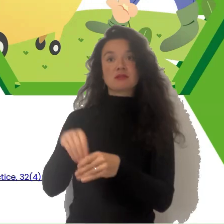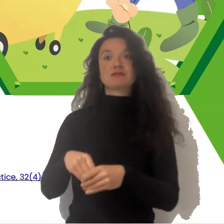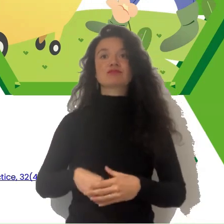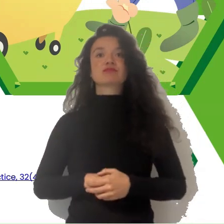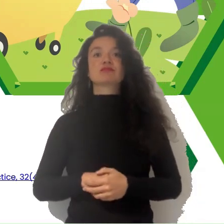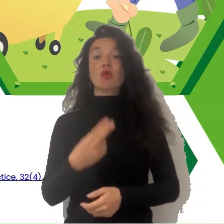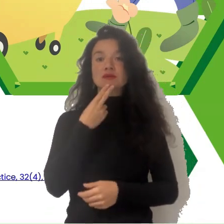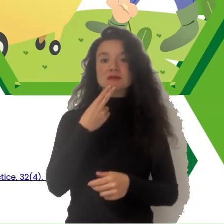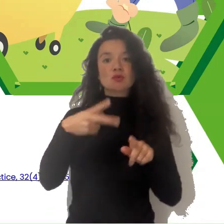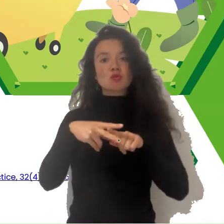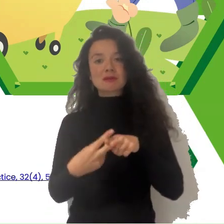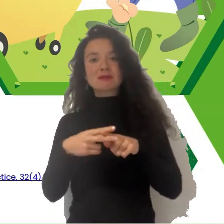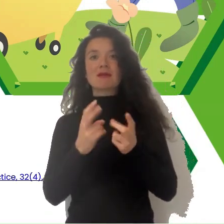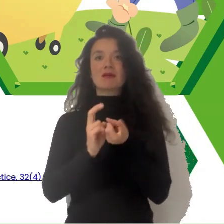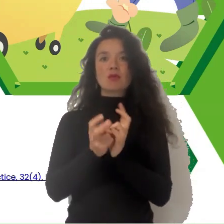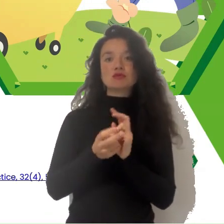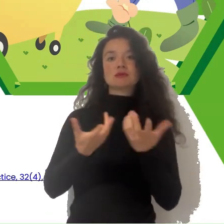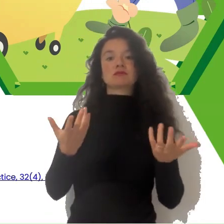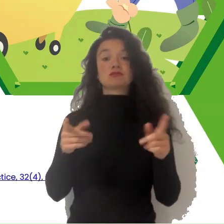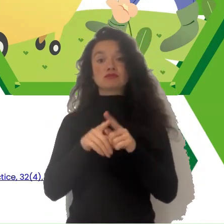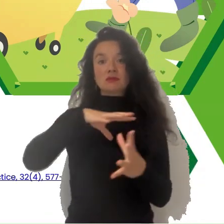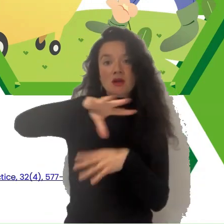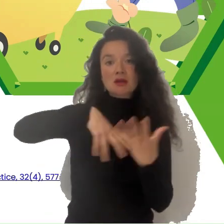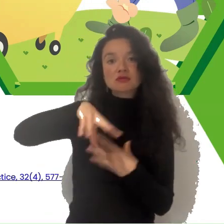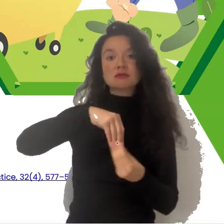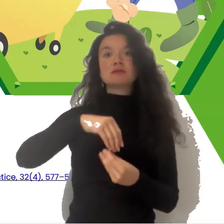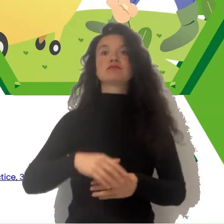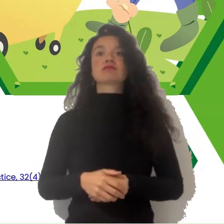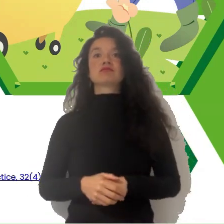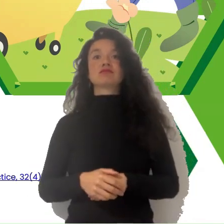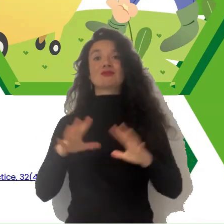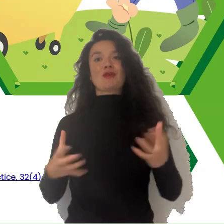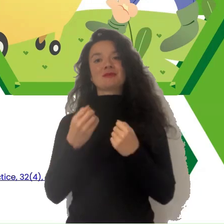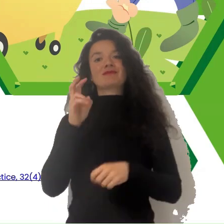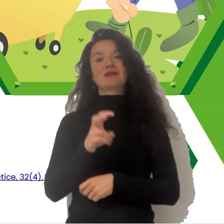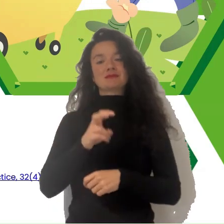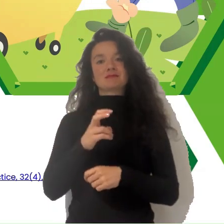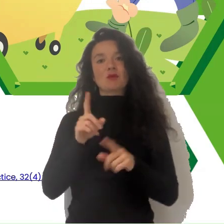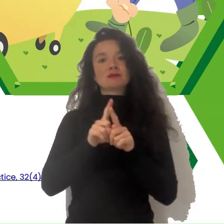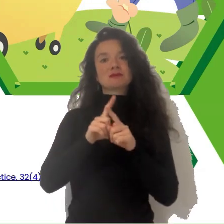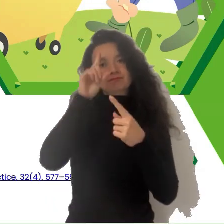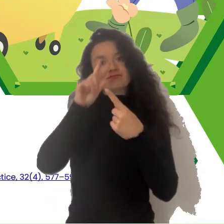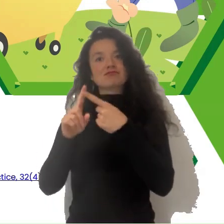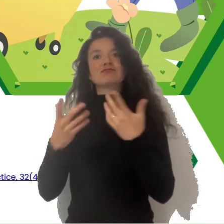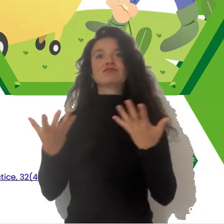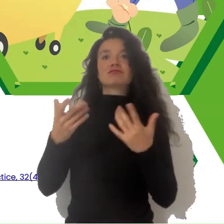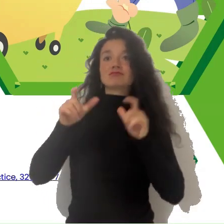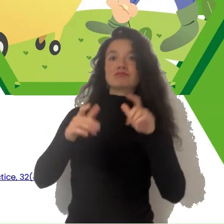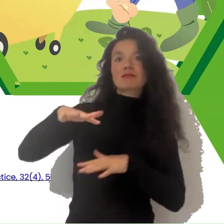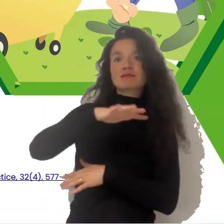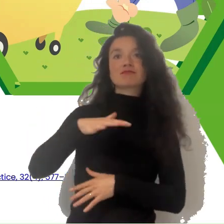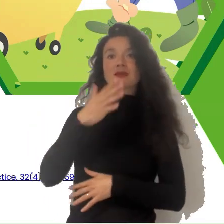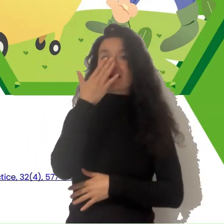And lastly, but important, I just want to say that green skills are not just only for environmental jobs. They